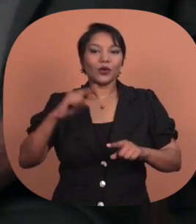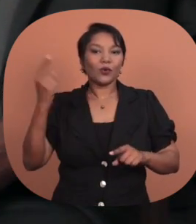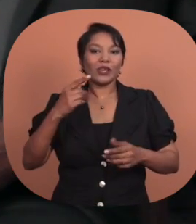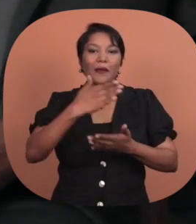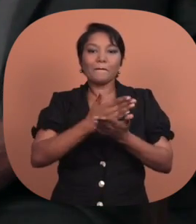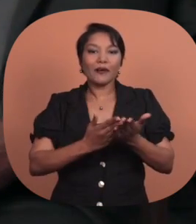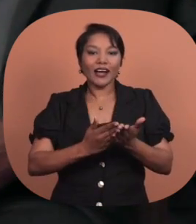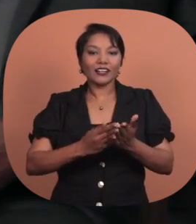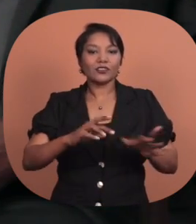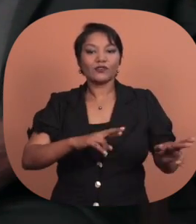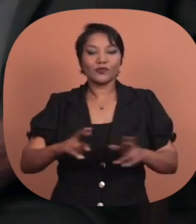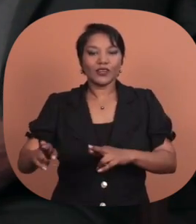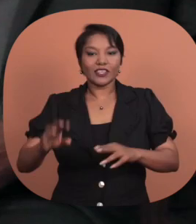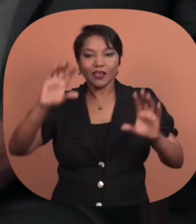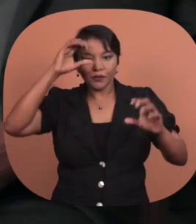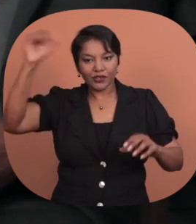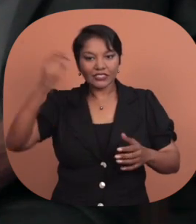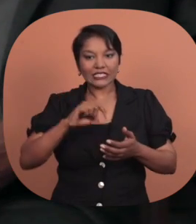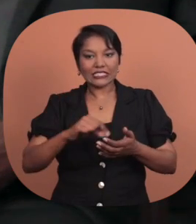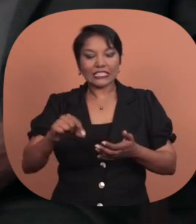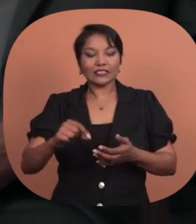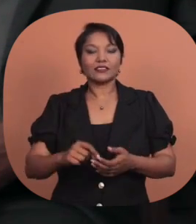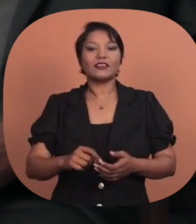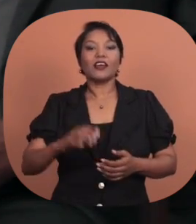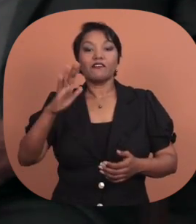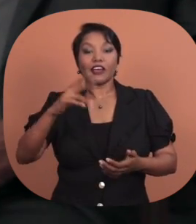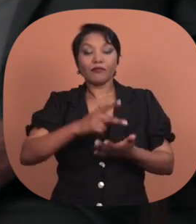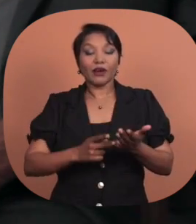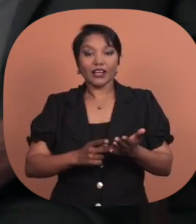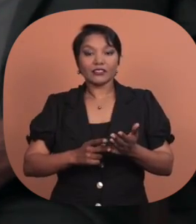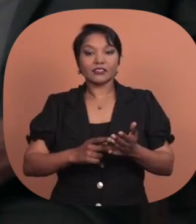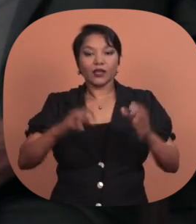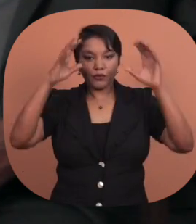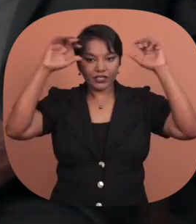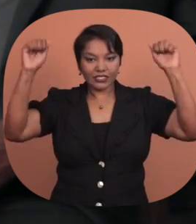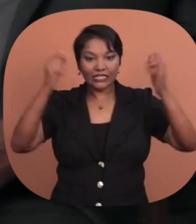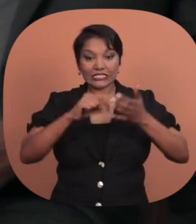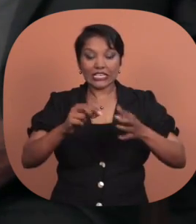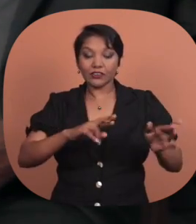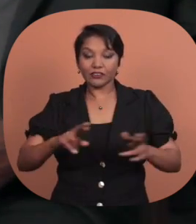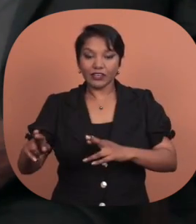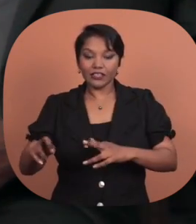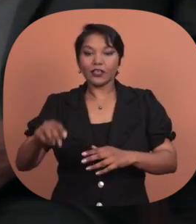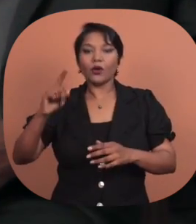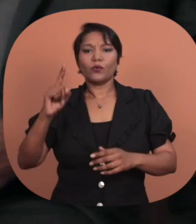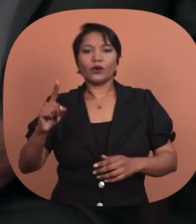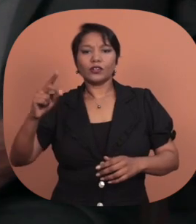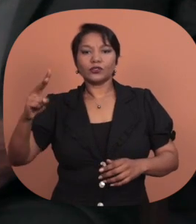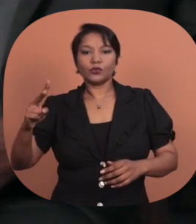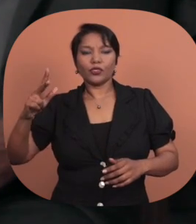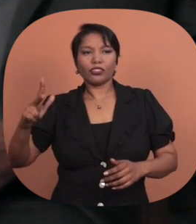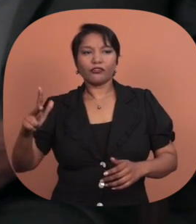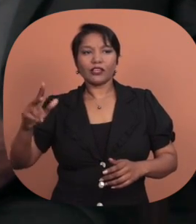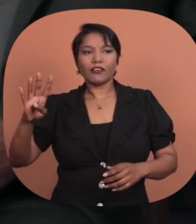pieces of documents, or 10 parts. 5 of the 10 parts have been proclaimed. Parts 1, 2, 3,